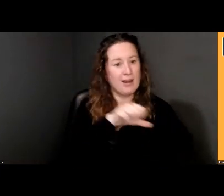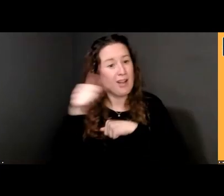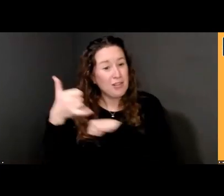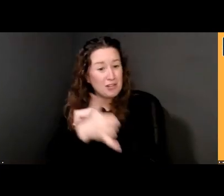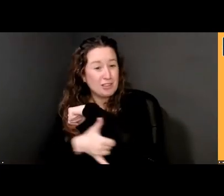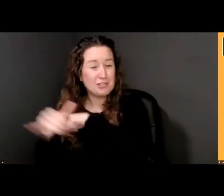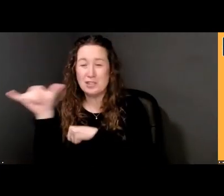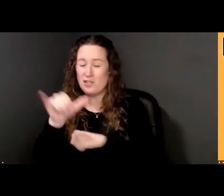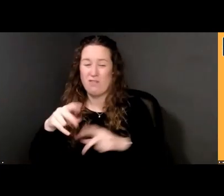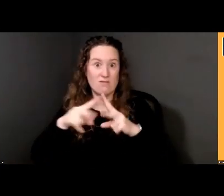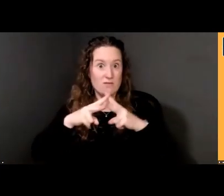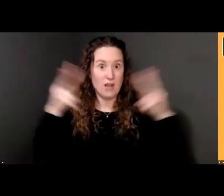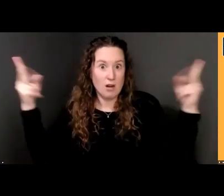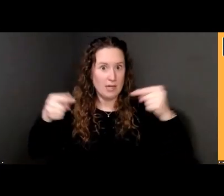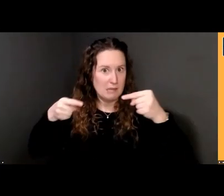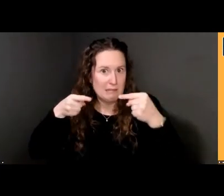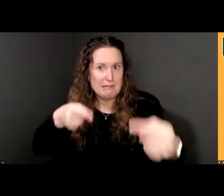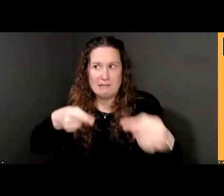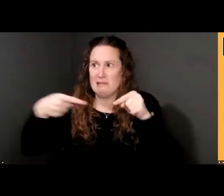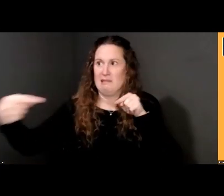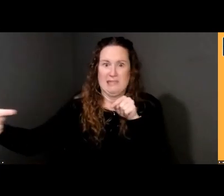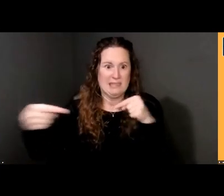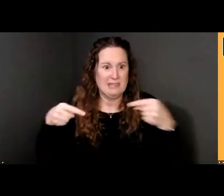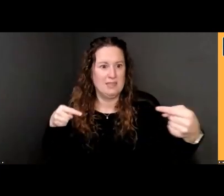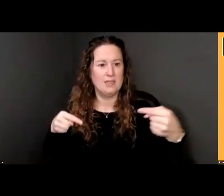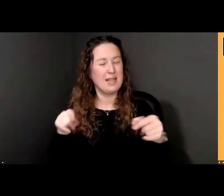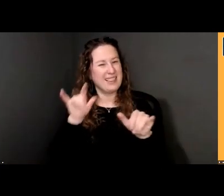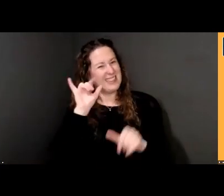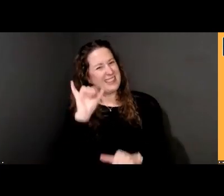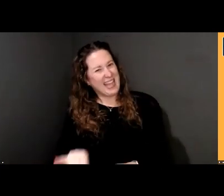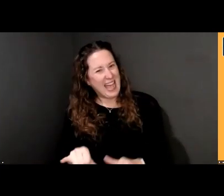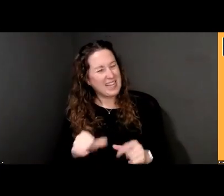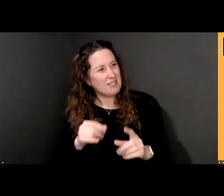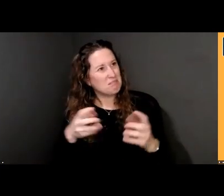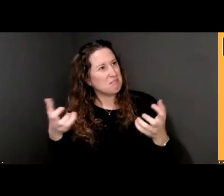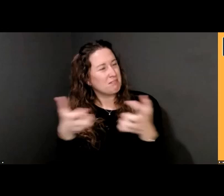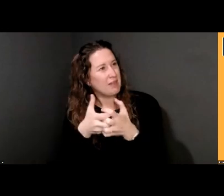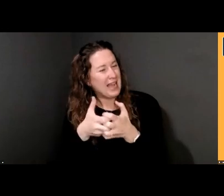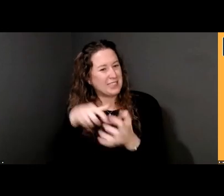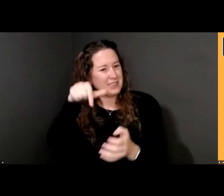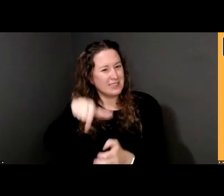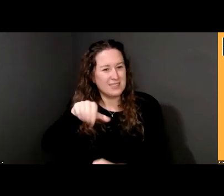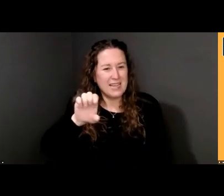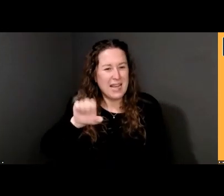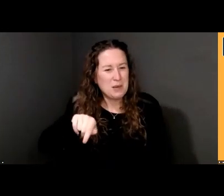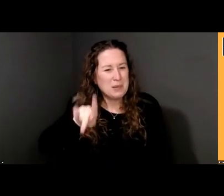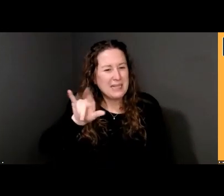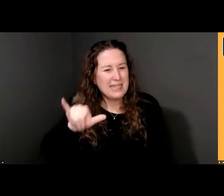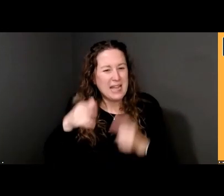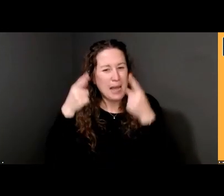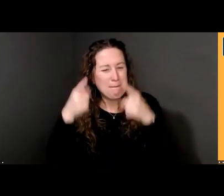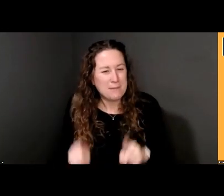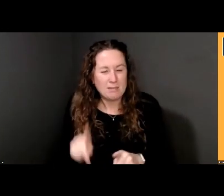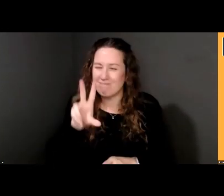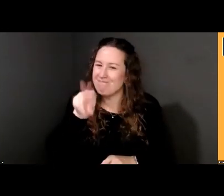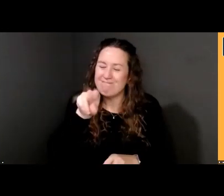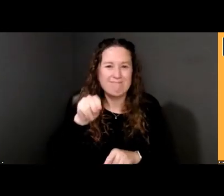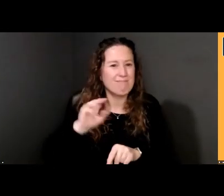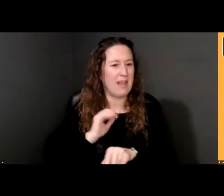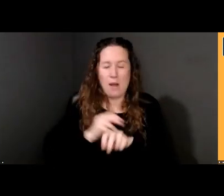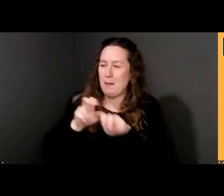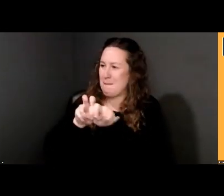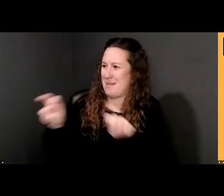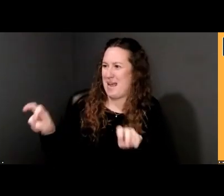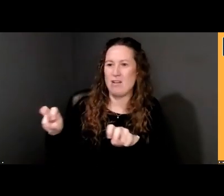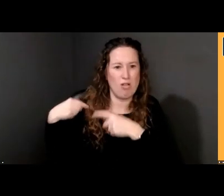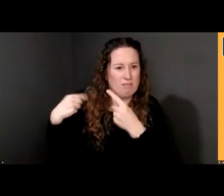very polarized. But that's not exactly what we're talking about here either, as that implies, as our panelists have reminded us many times